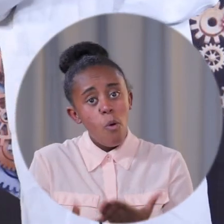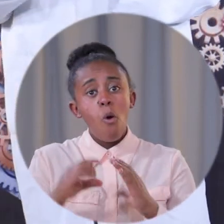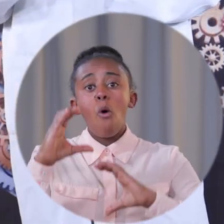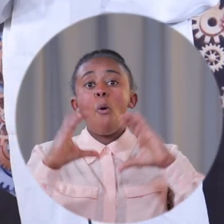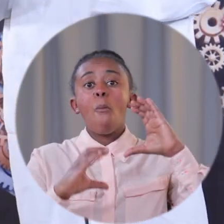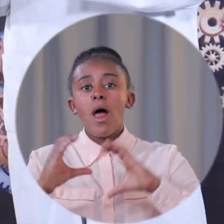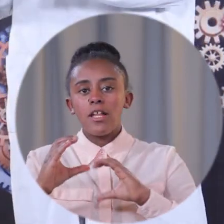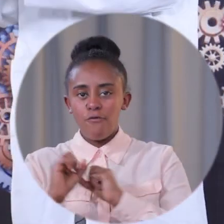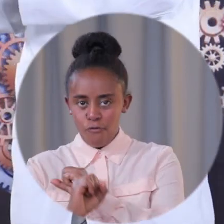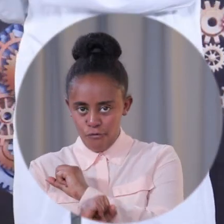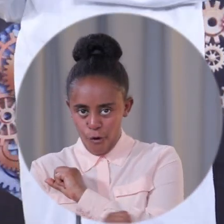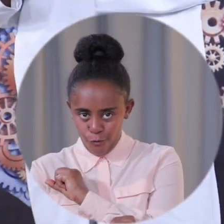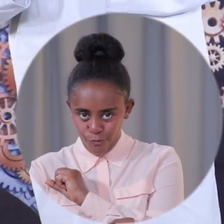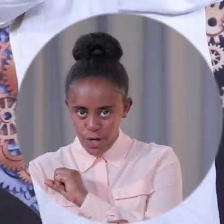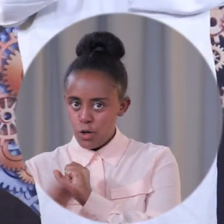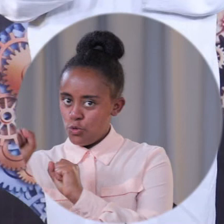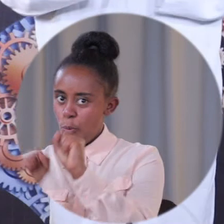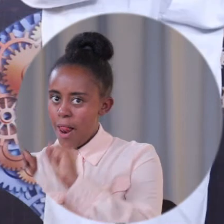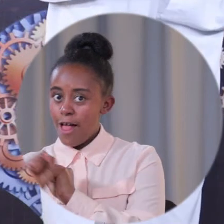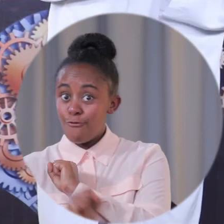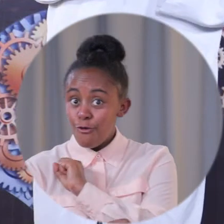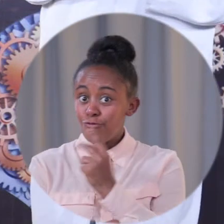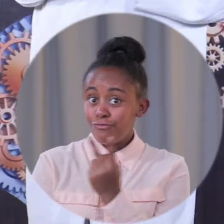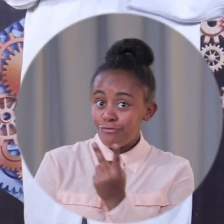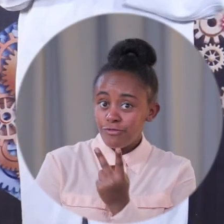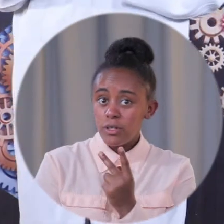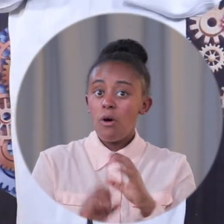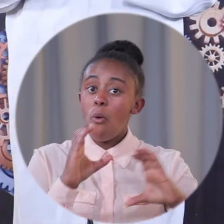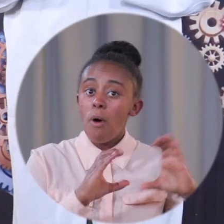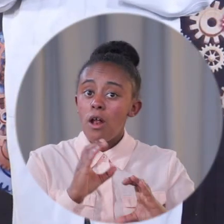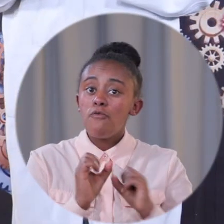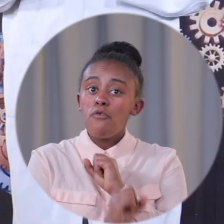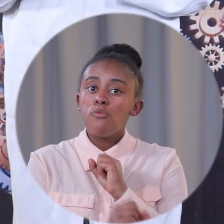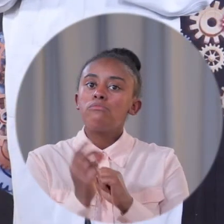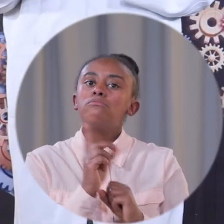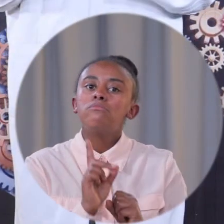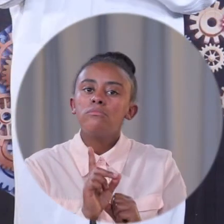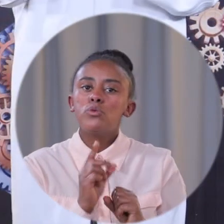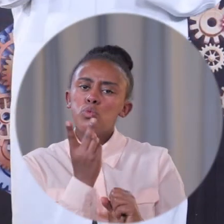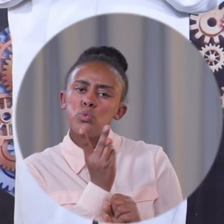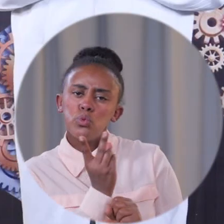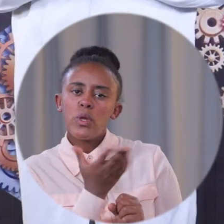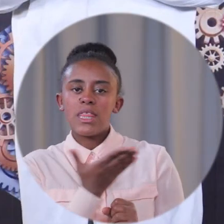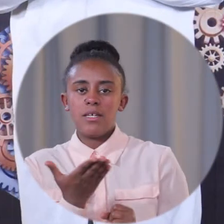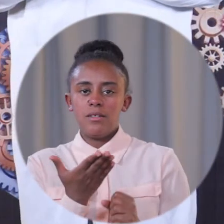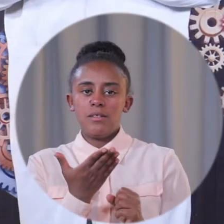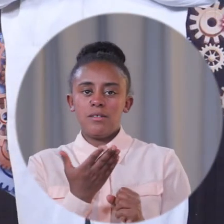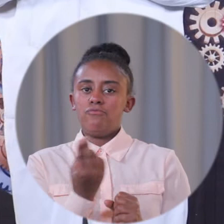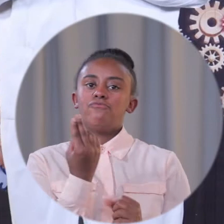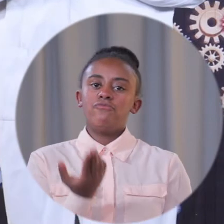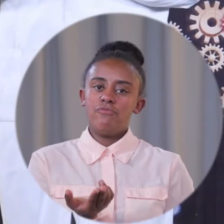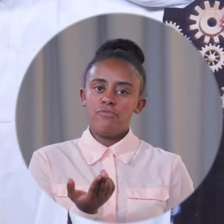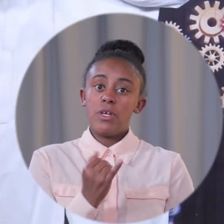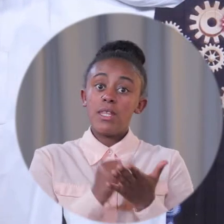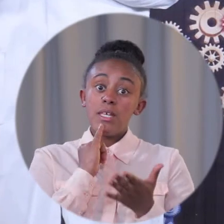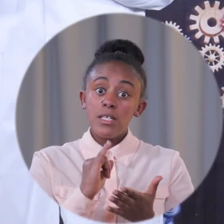comparative form, superlative form. Comparative form is used in order to compare two things.